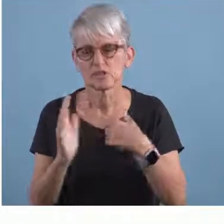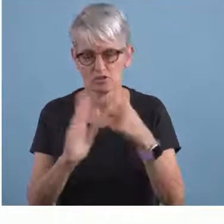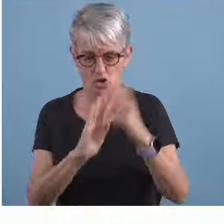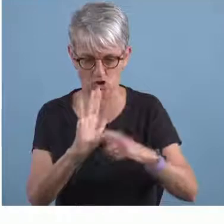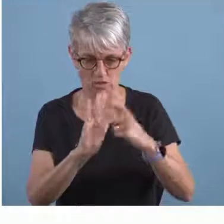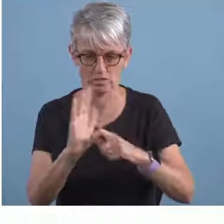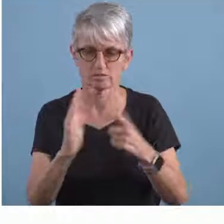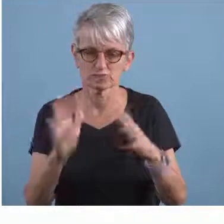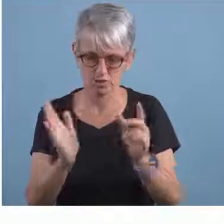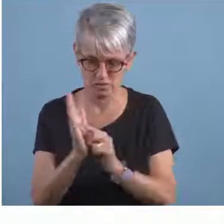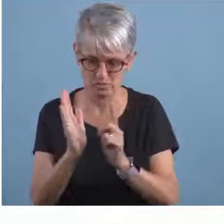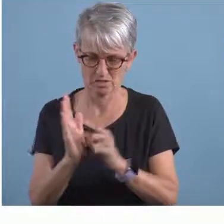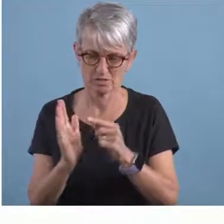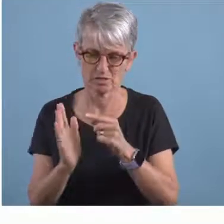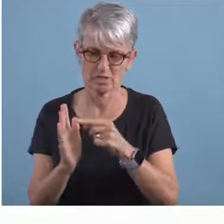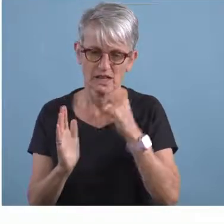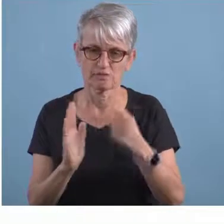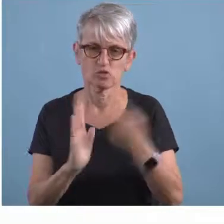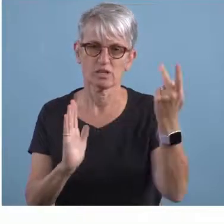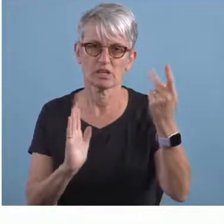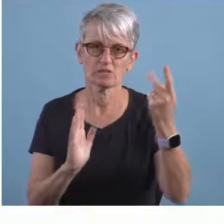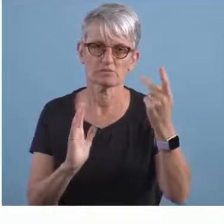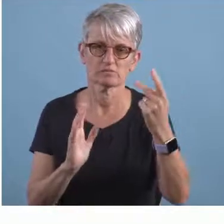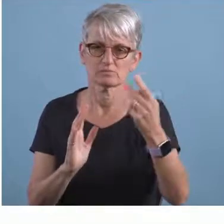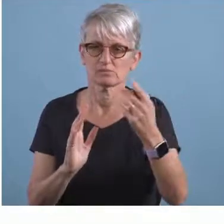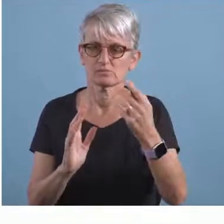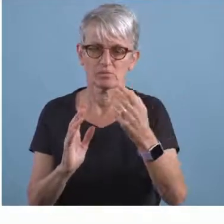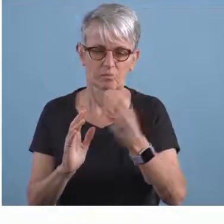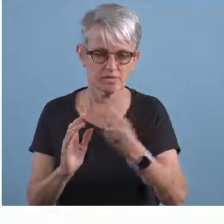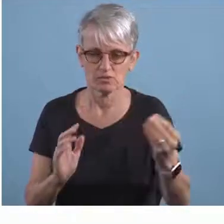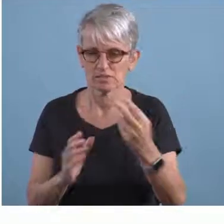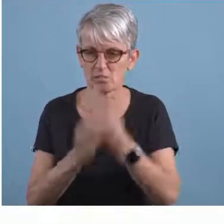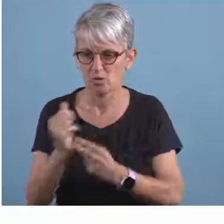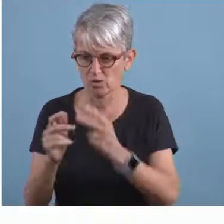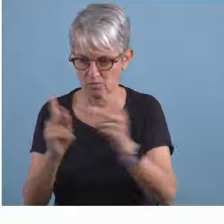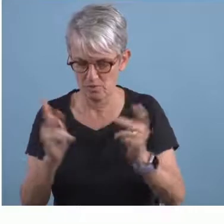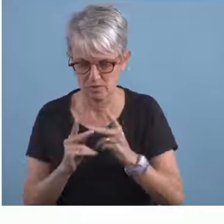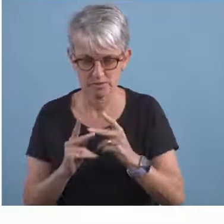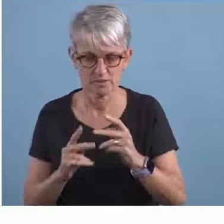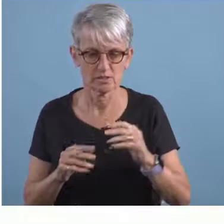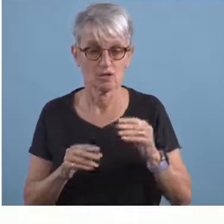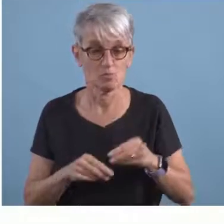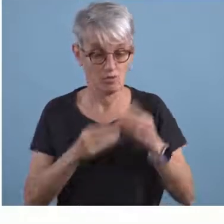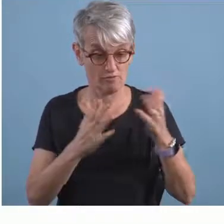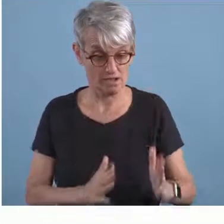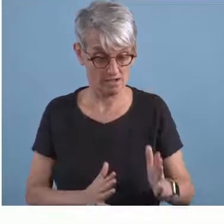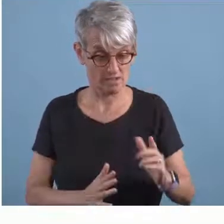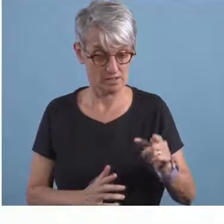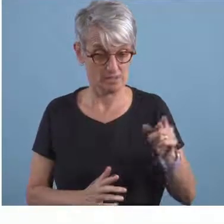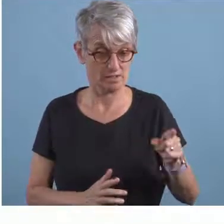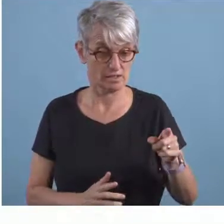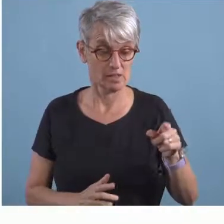published, there's duplicate materials in both places, where the provider is at the remote